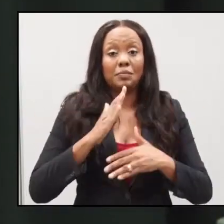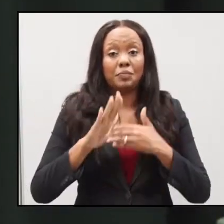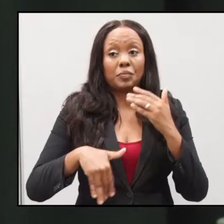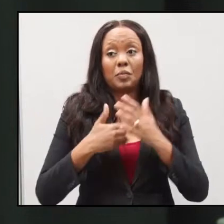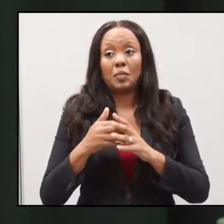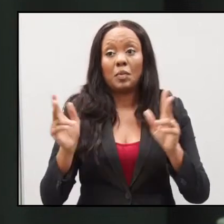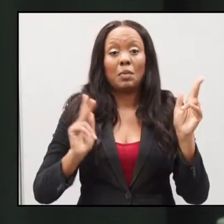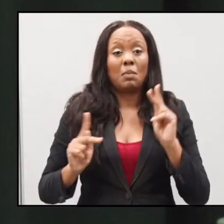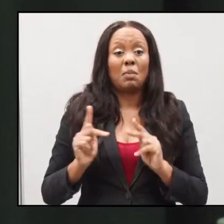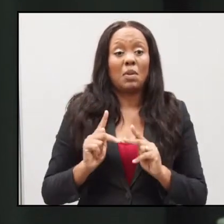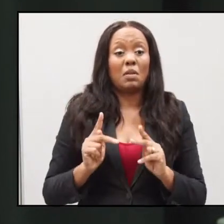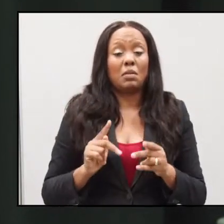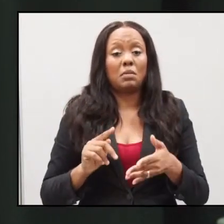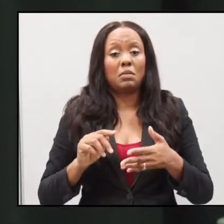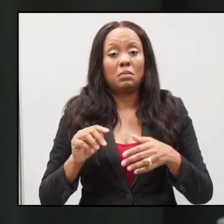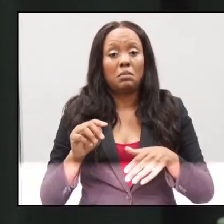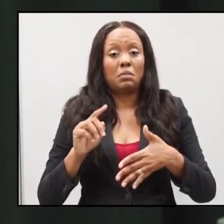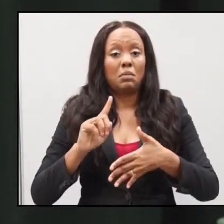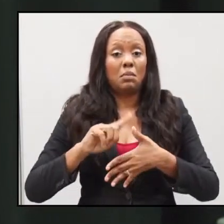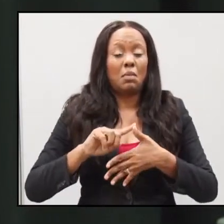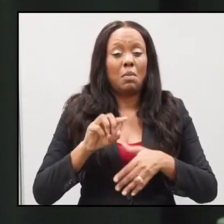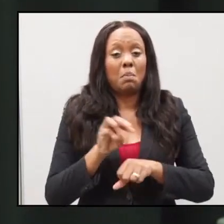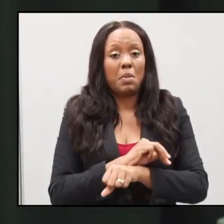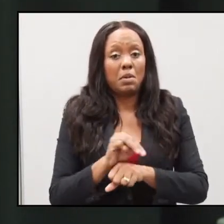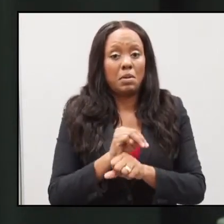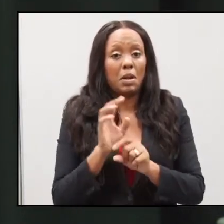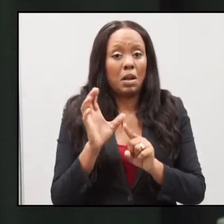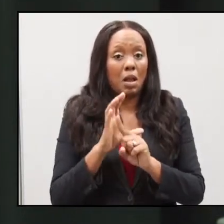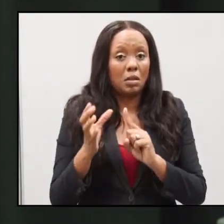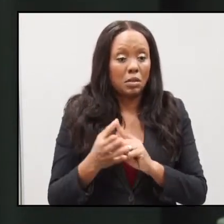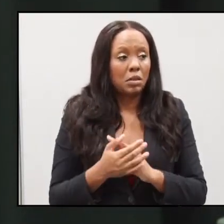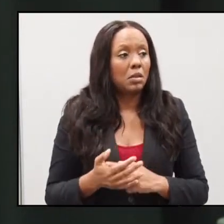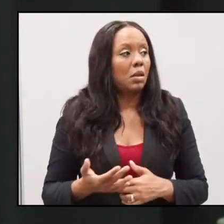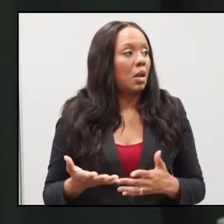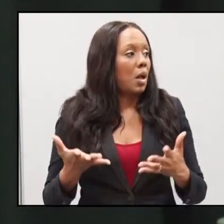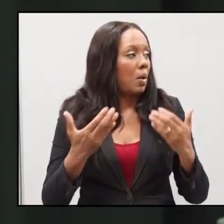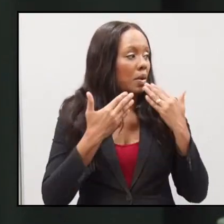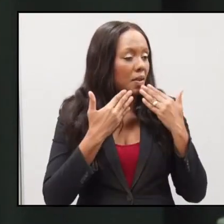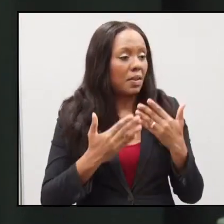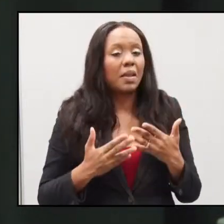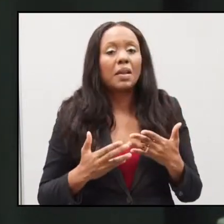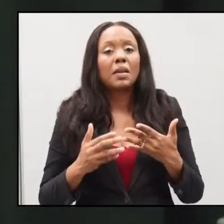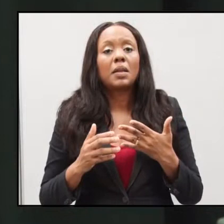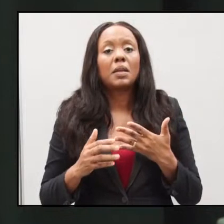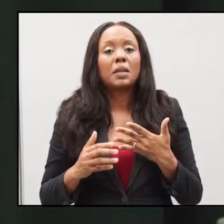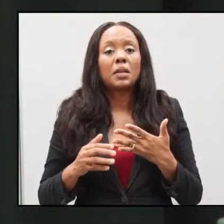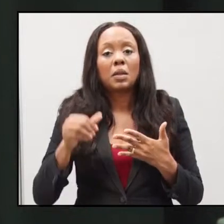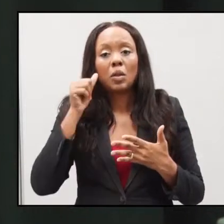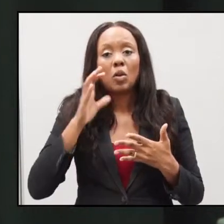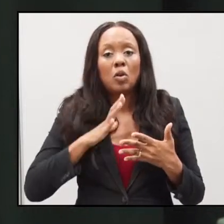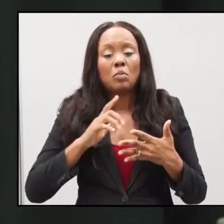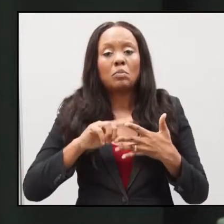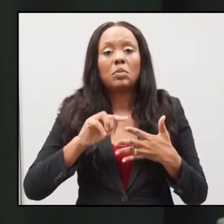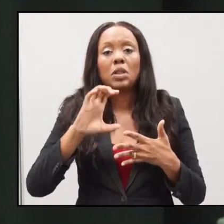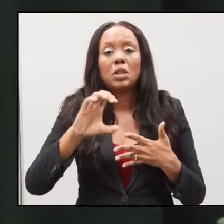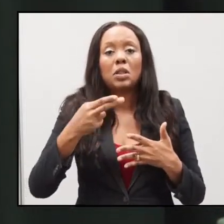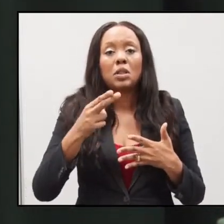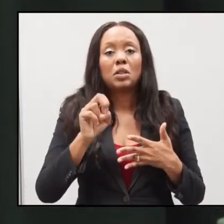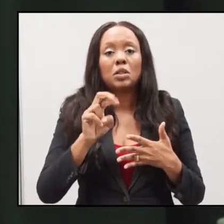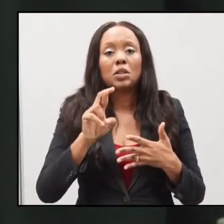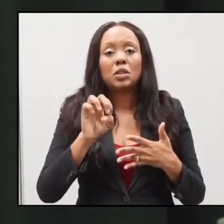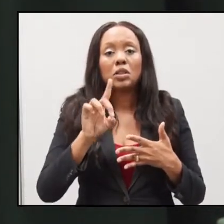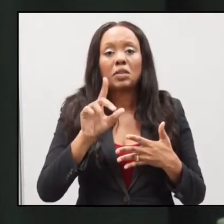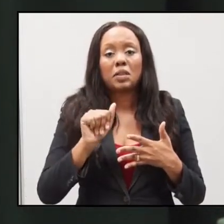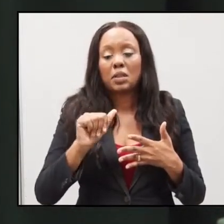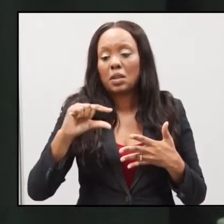Culture. I want to thank, in particular, Sharita Granum, who is anchoring this, Jonathan Reed, who has been driving it from my